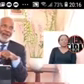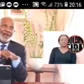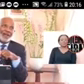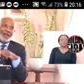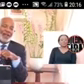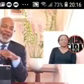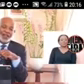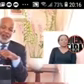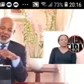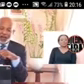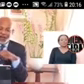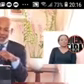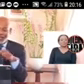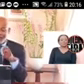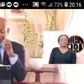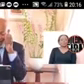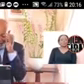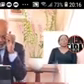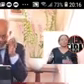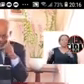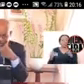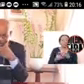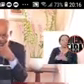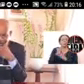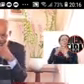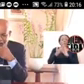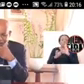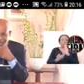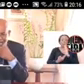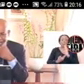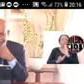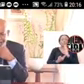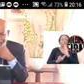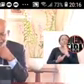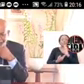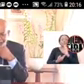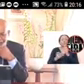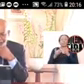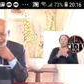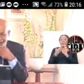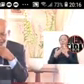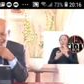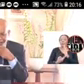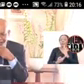required in the new directive, and that is to be found at